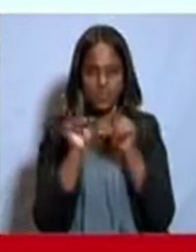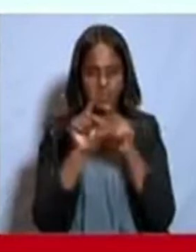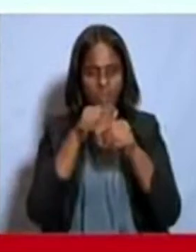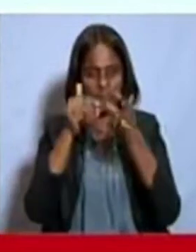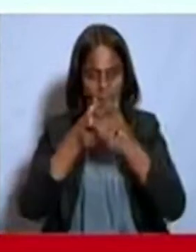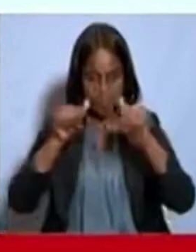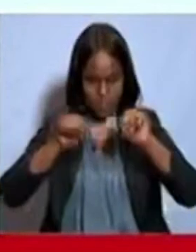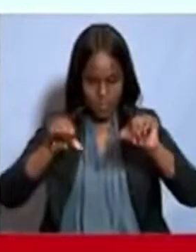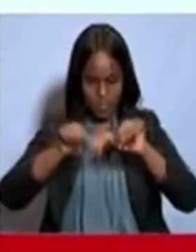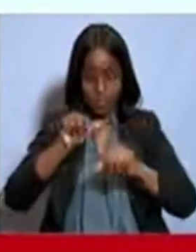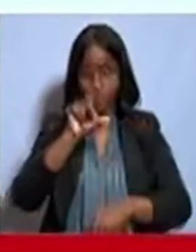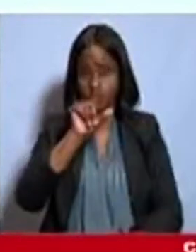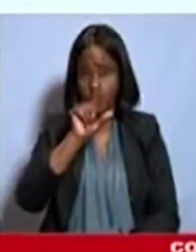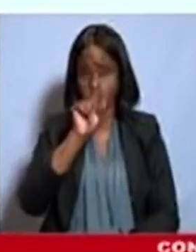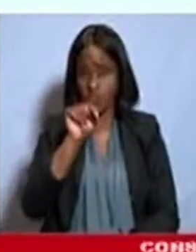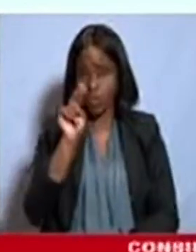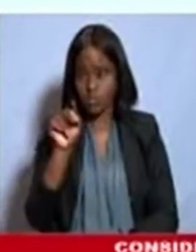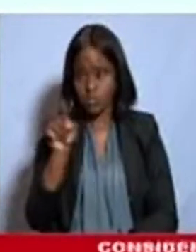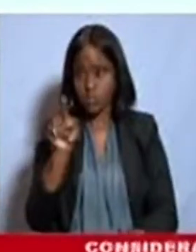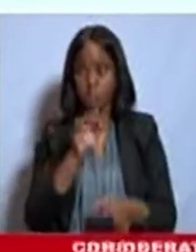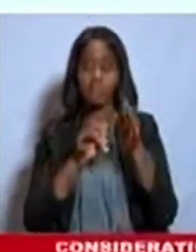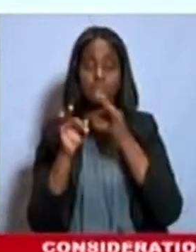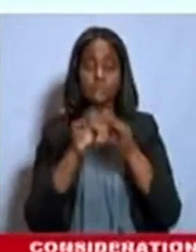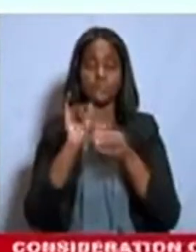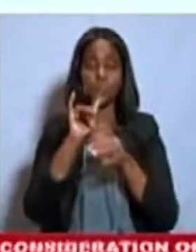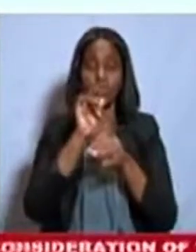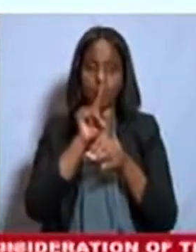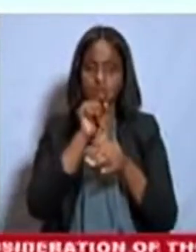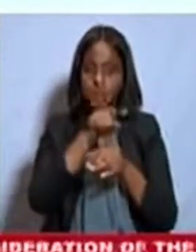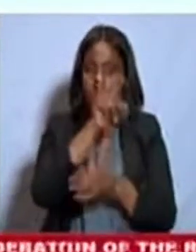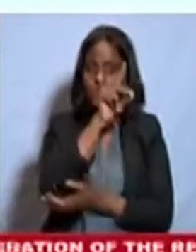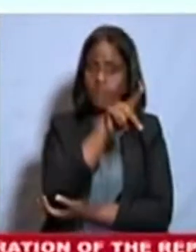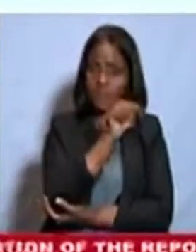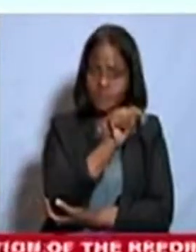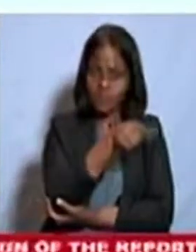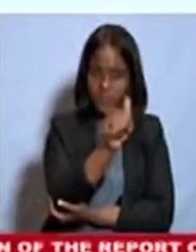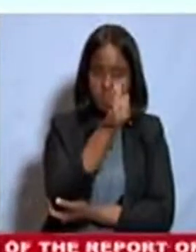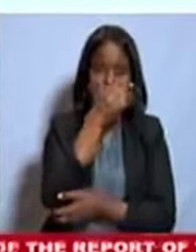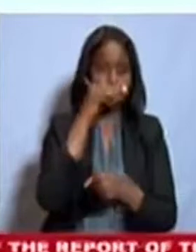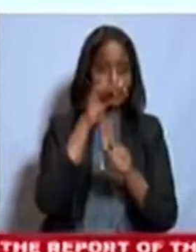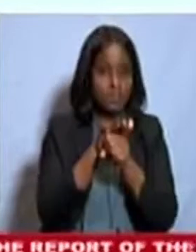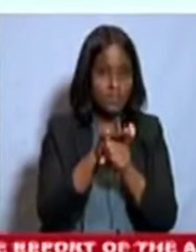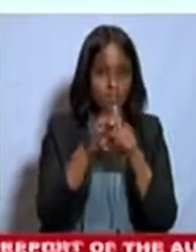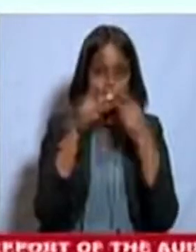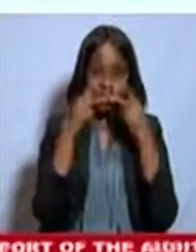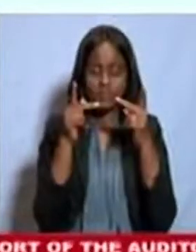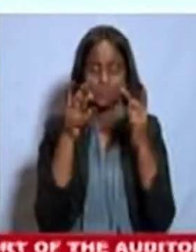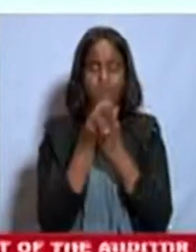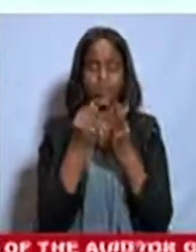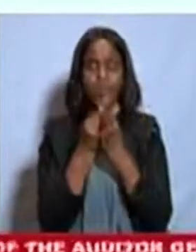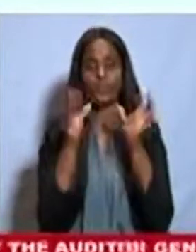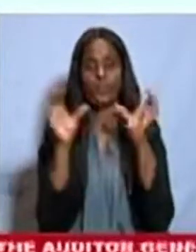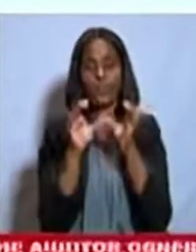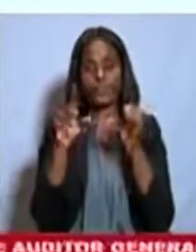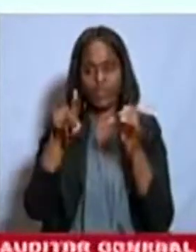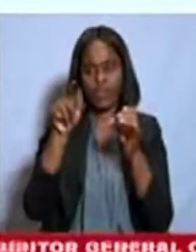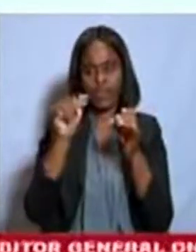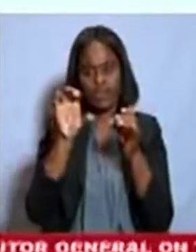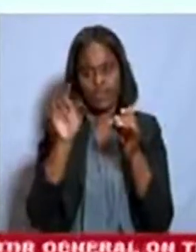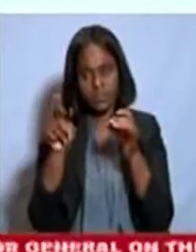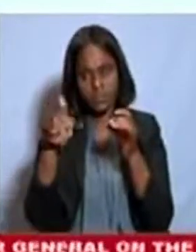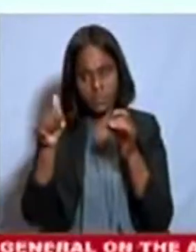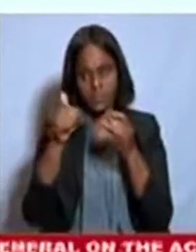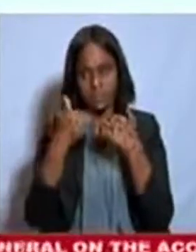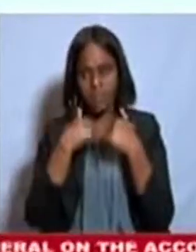audit of the 2022 accounts revealed that despite the controlling officer's assurance to the Public Accounts Committee, PAC, that